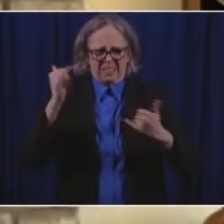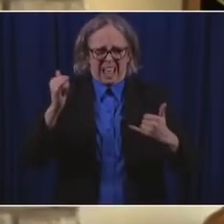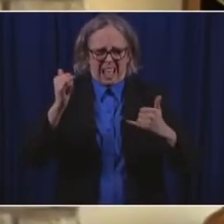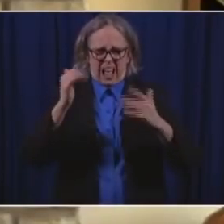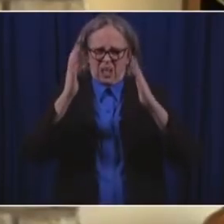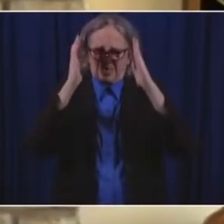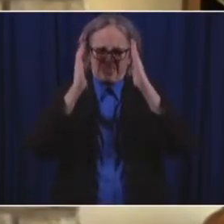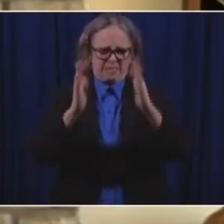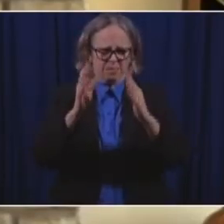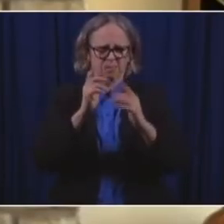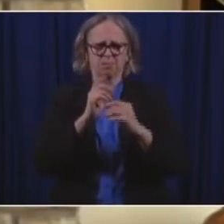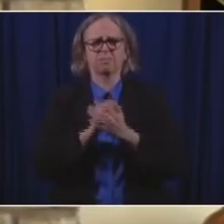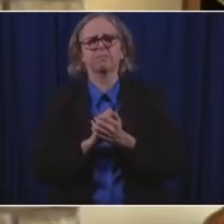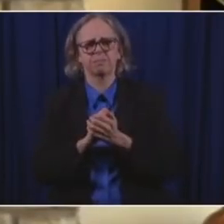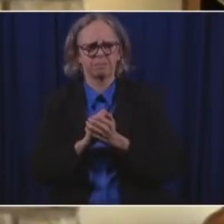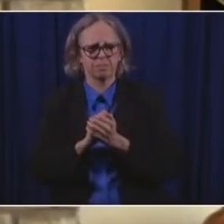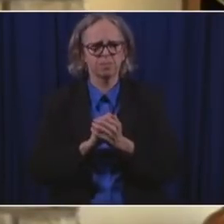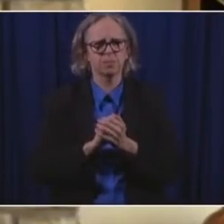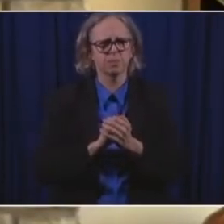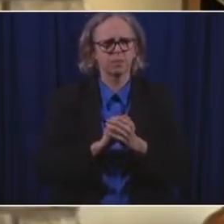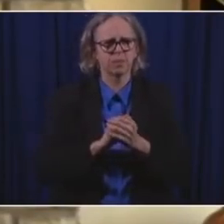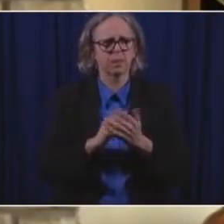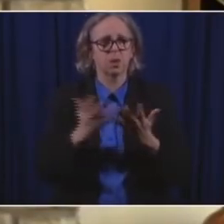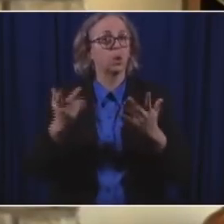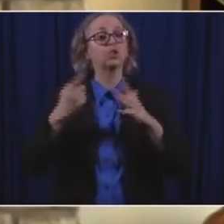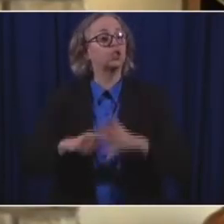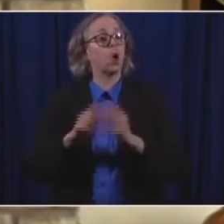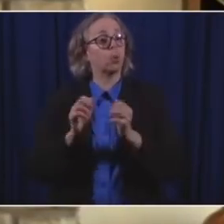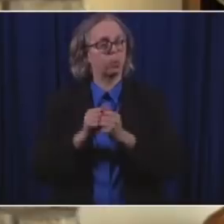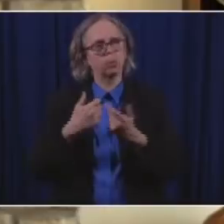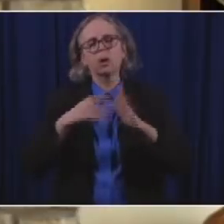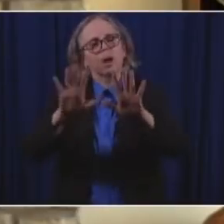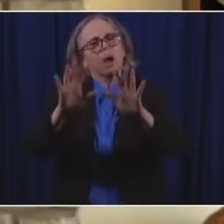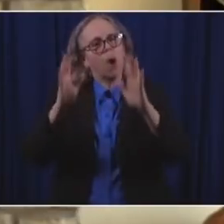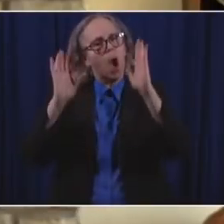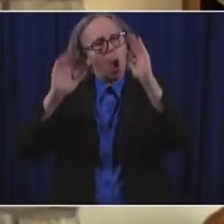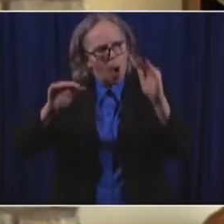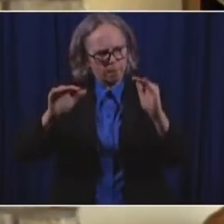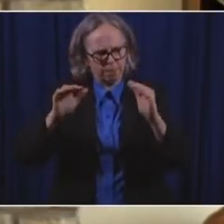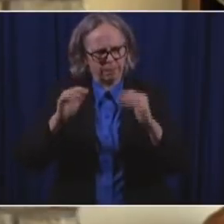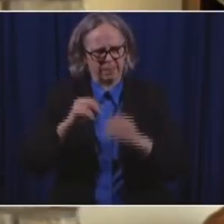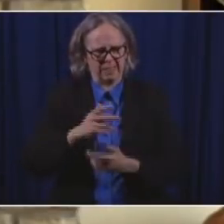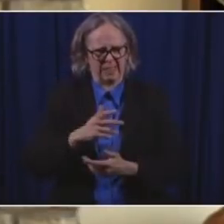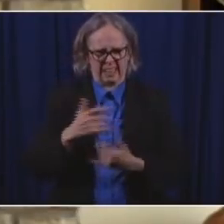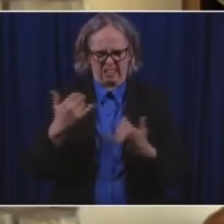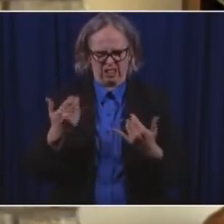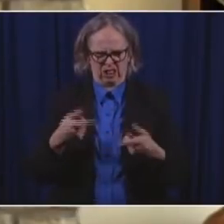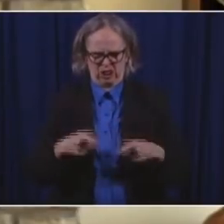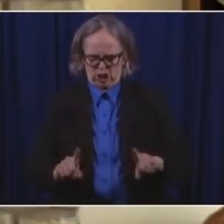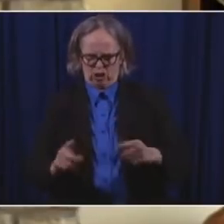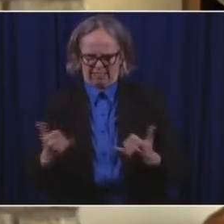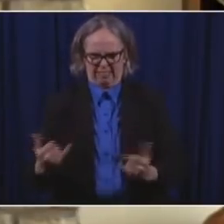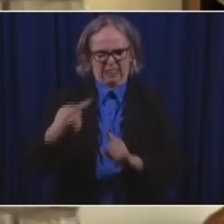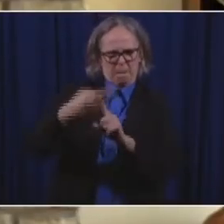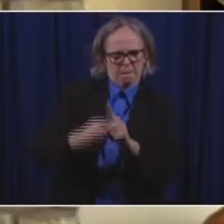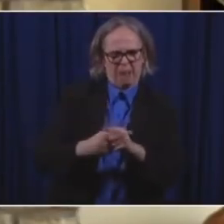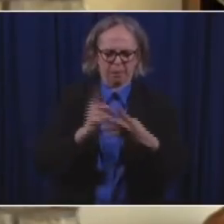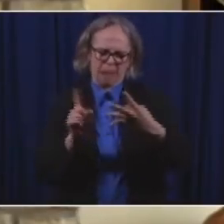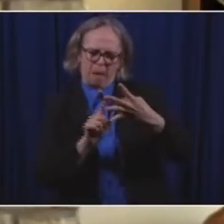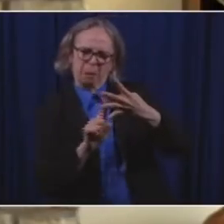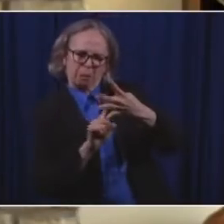we'll be starting, we hope, the middle of this month in phase 1A.